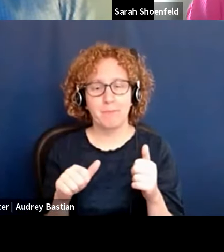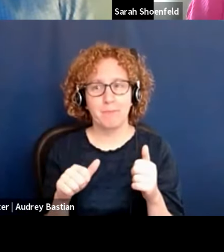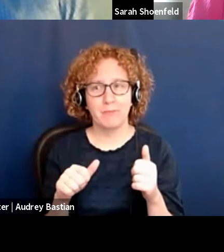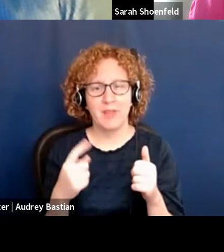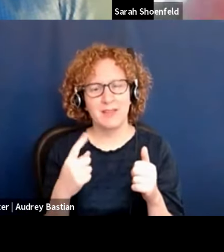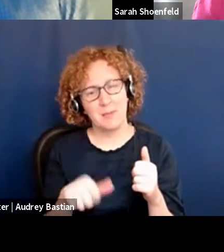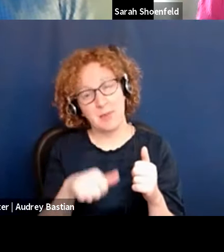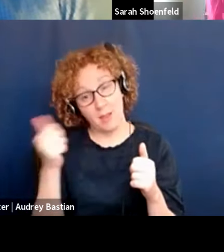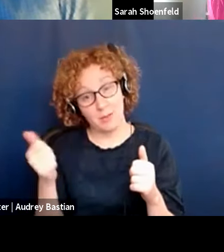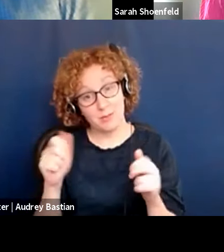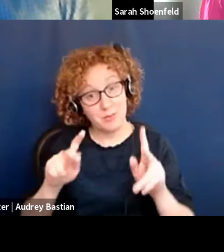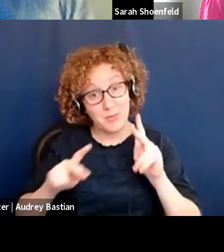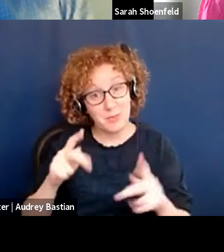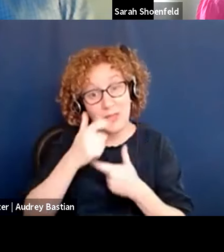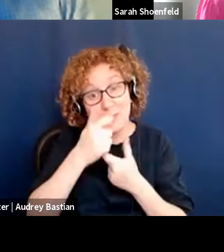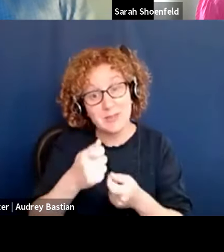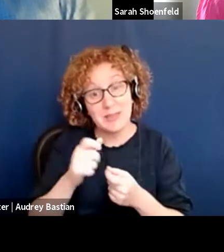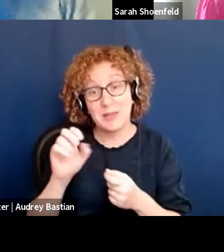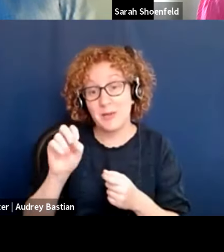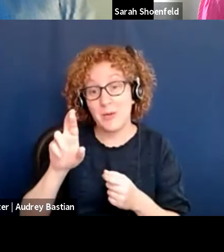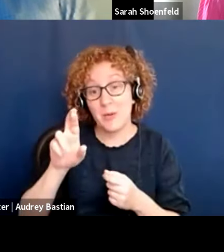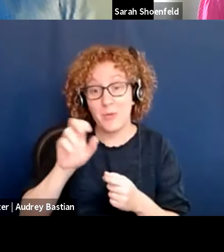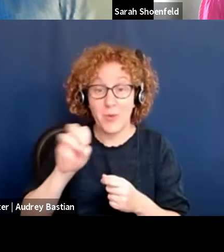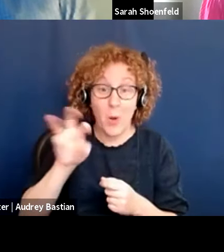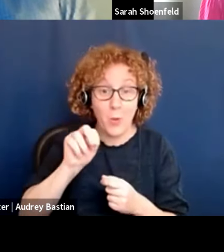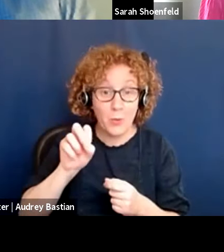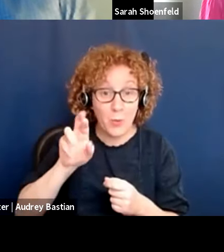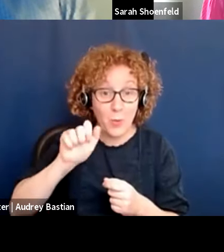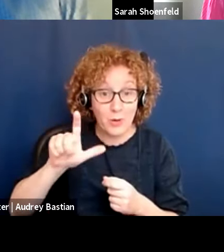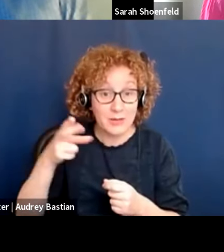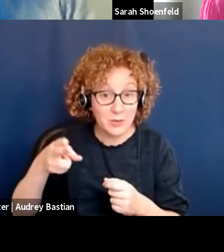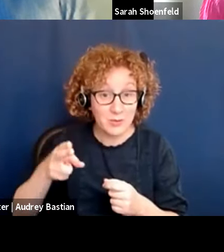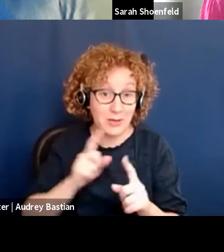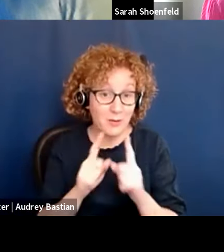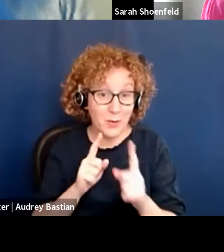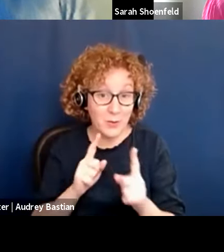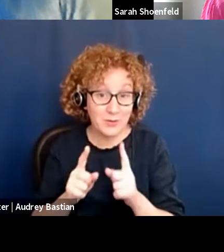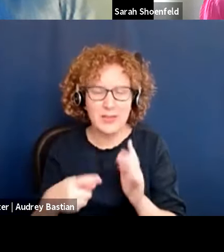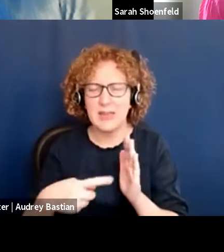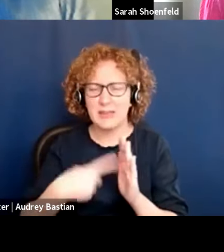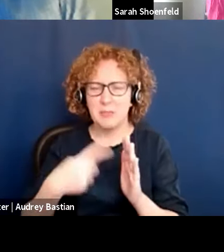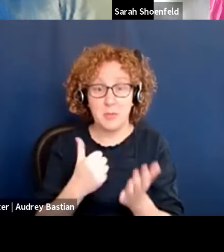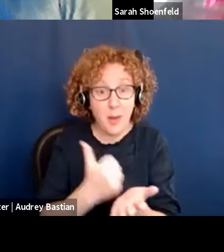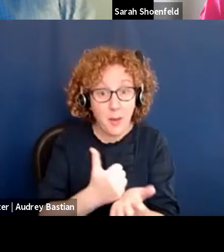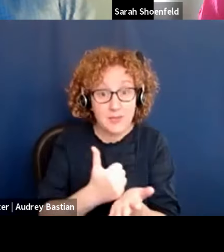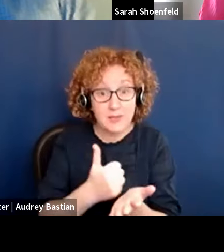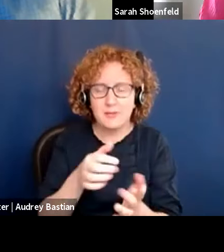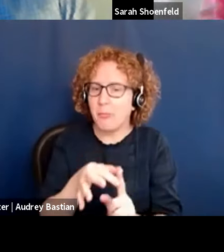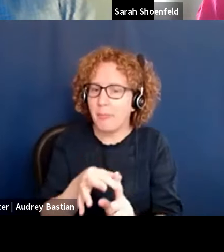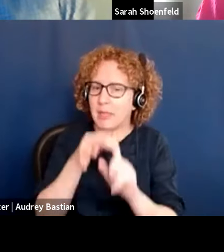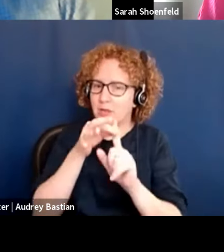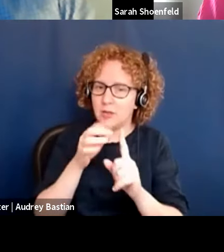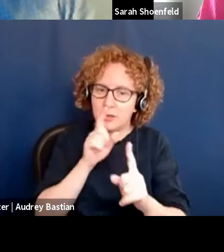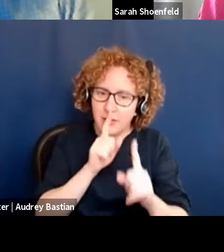something else for people that are interested in doing their own oral history interviews, that sometimes what can help is to, especially if you're